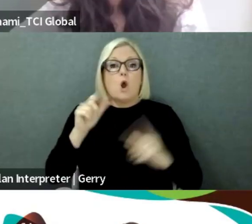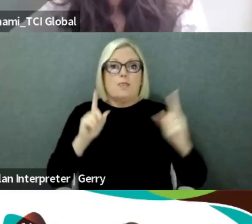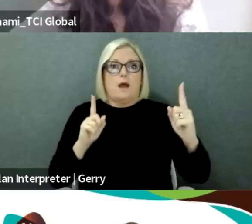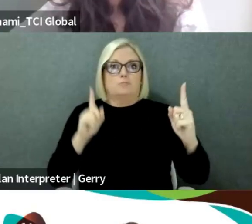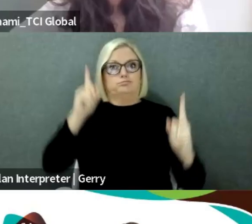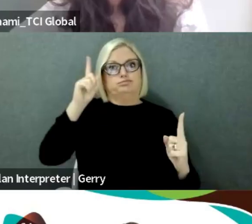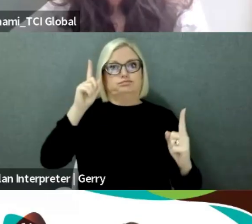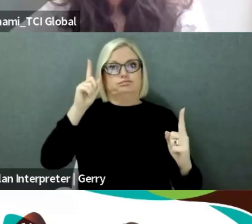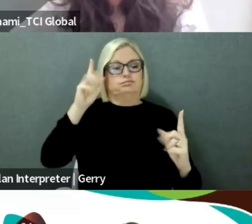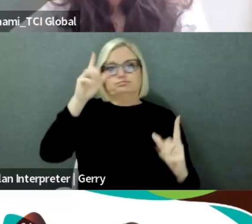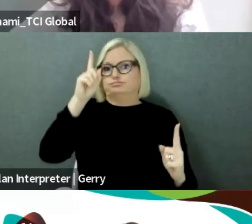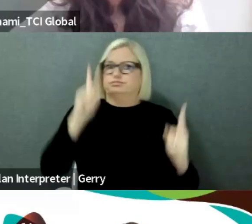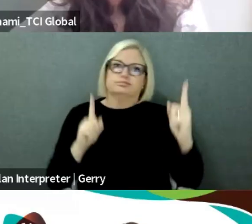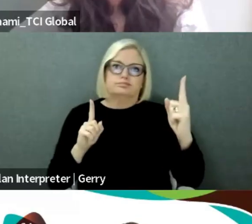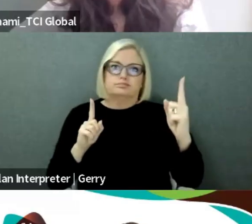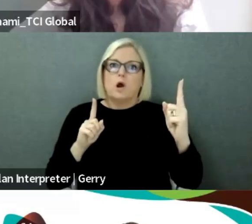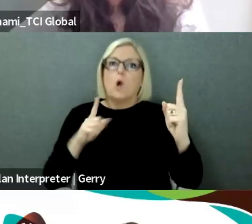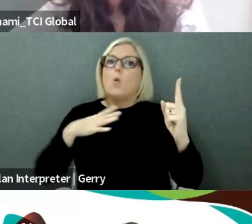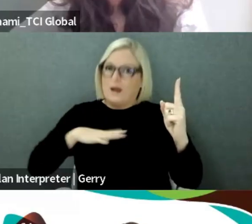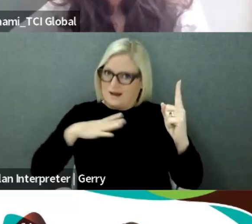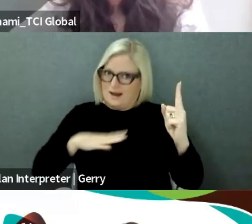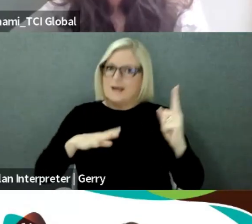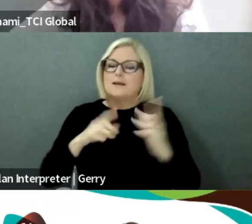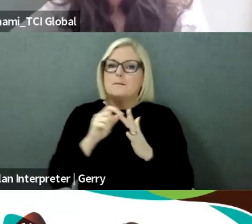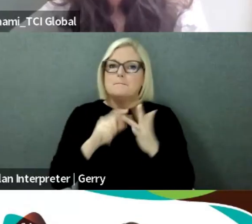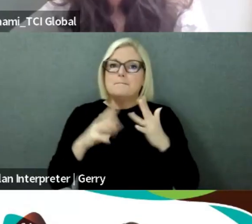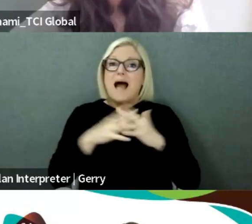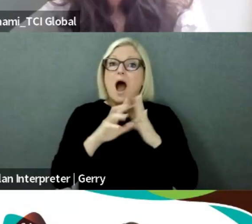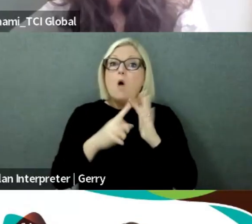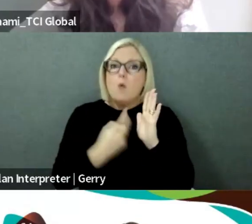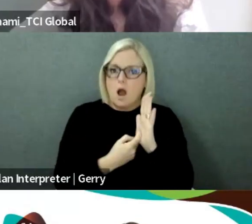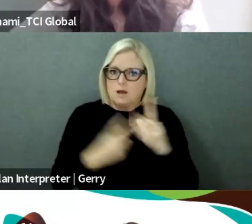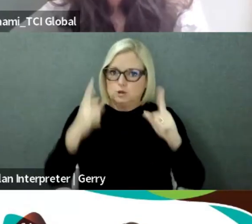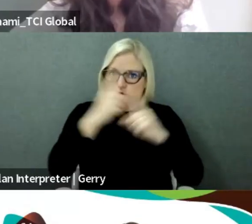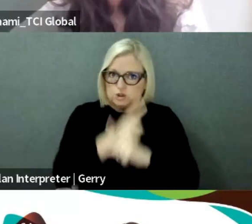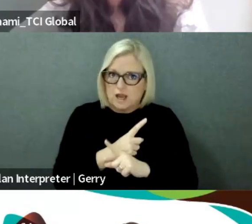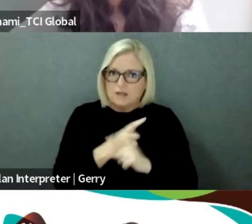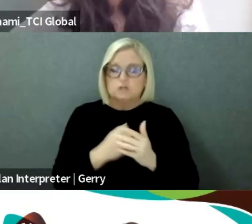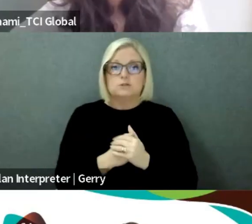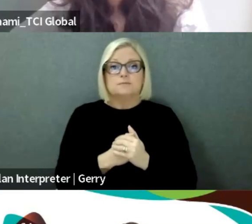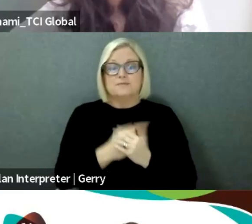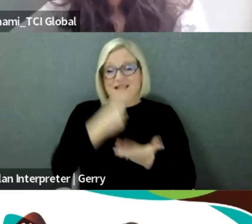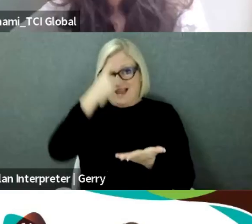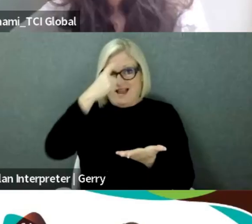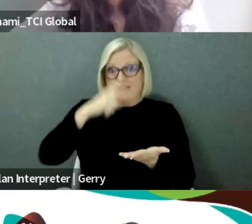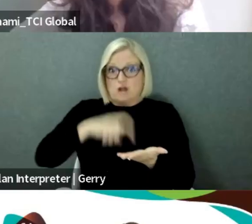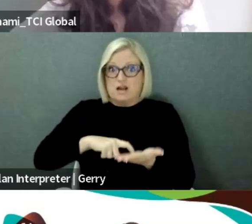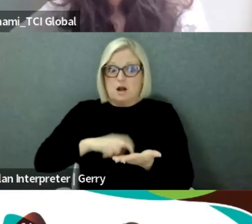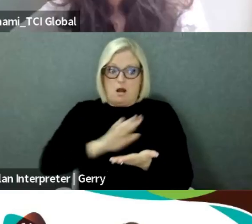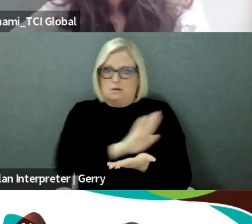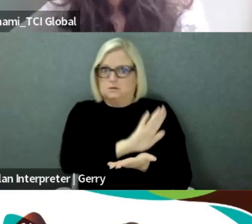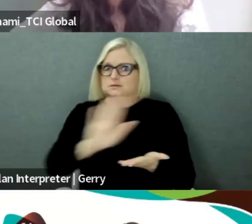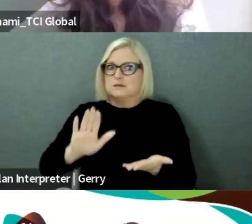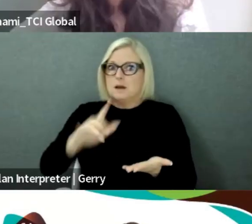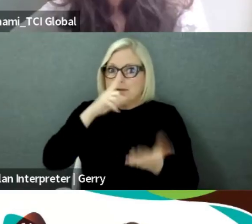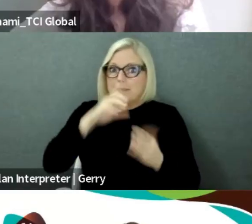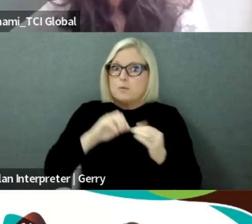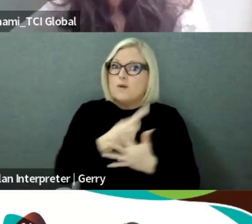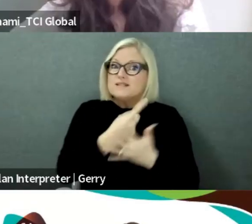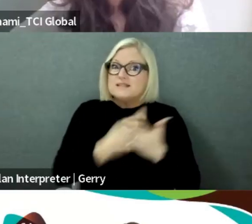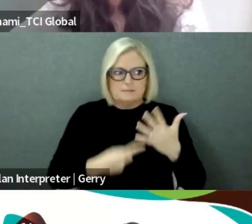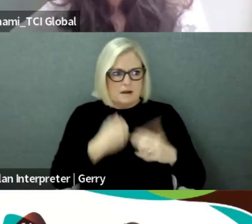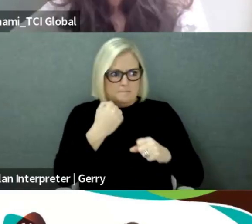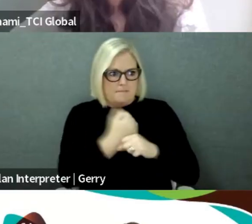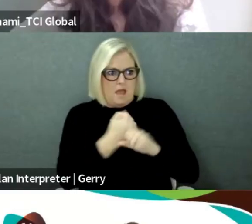systems and resourcing communities, and ensuring that people with disabilities can make their own choices, live with dignity and without the